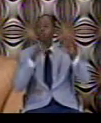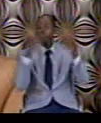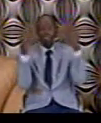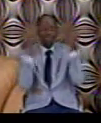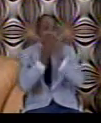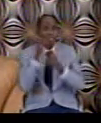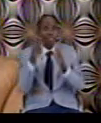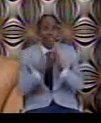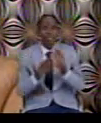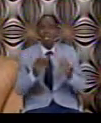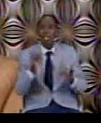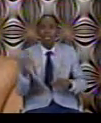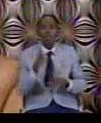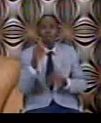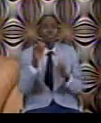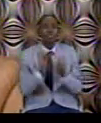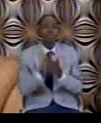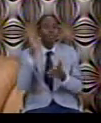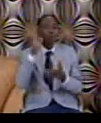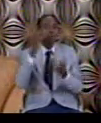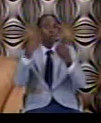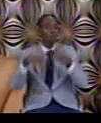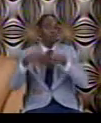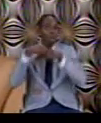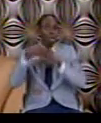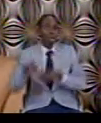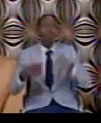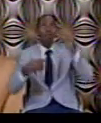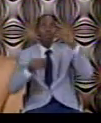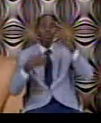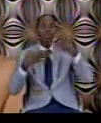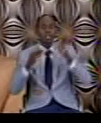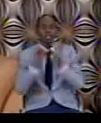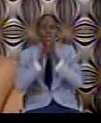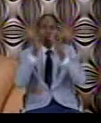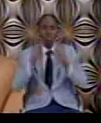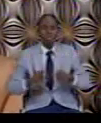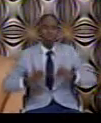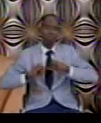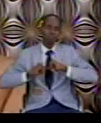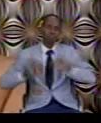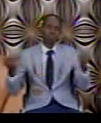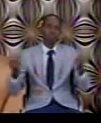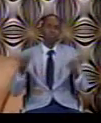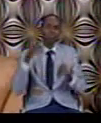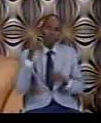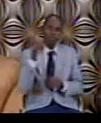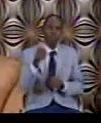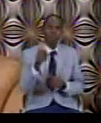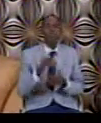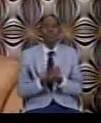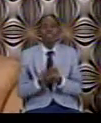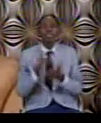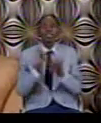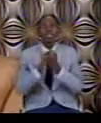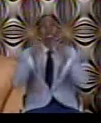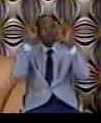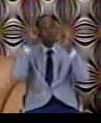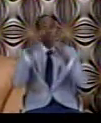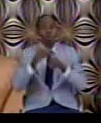anymore. Whosoever will come after me, let him deny himself, that's his word on a